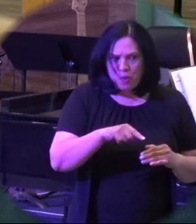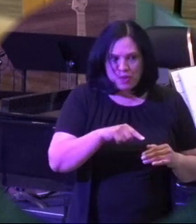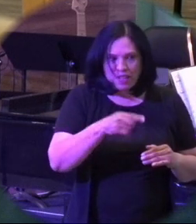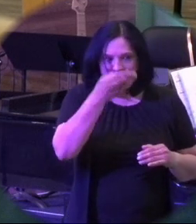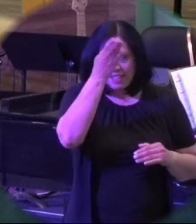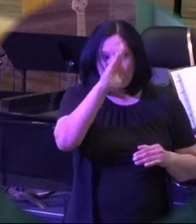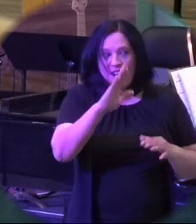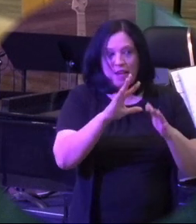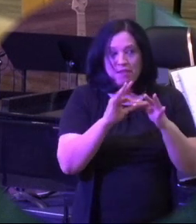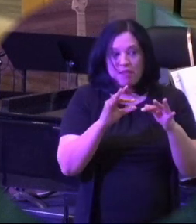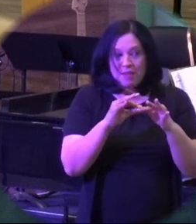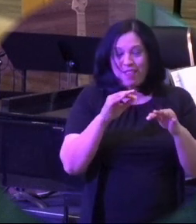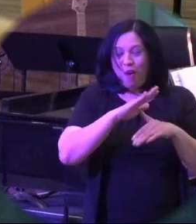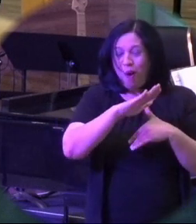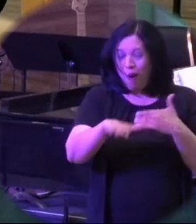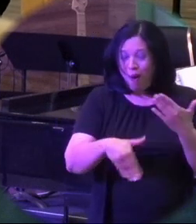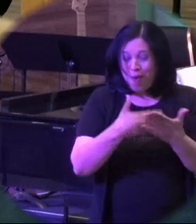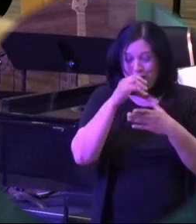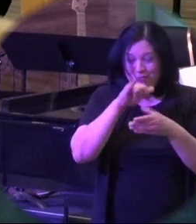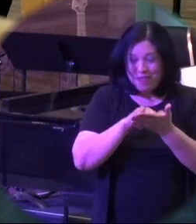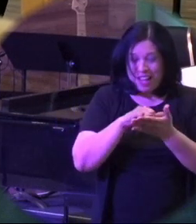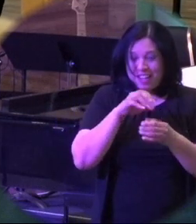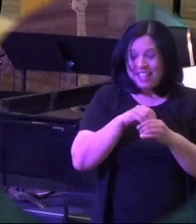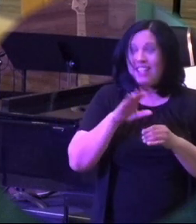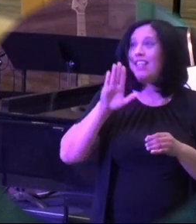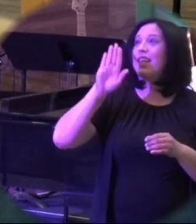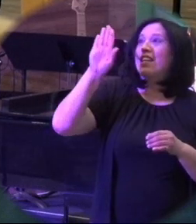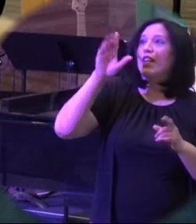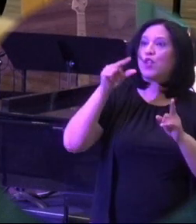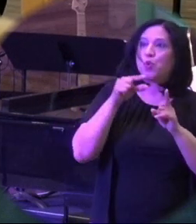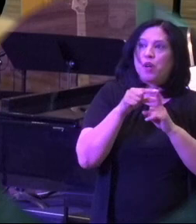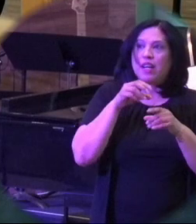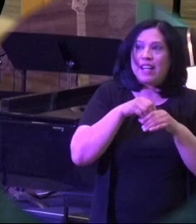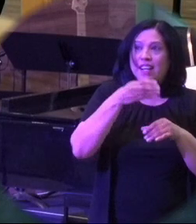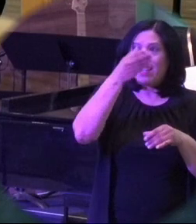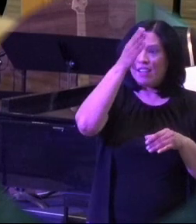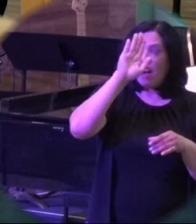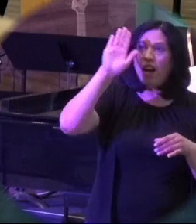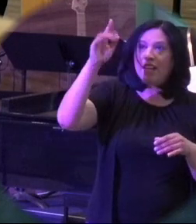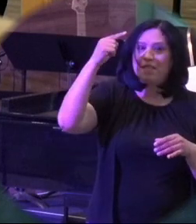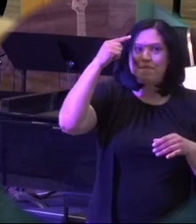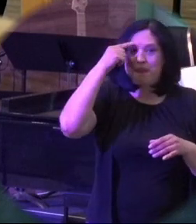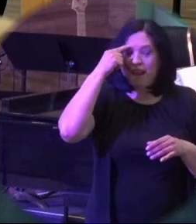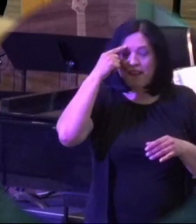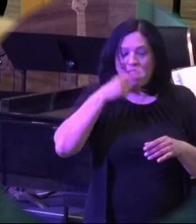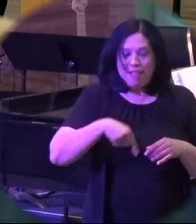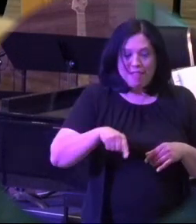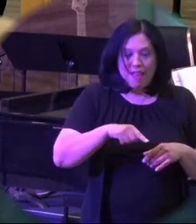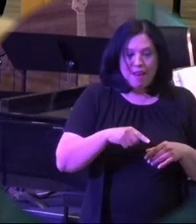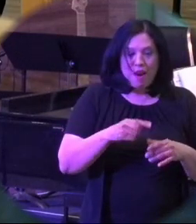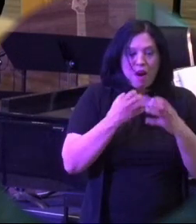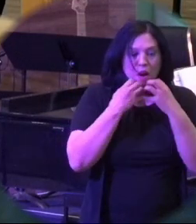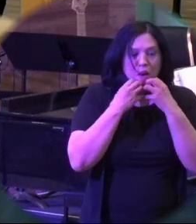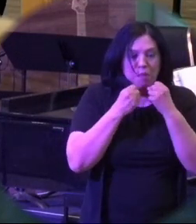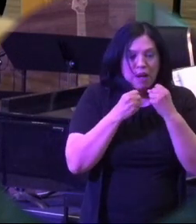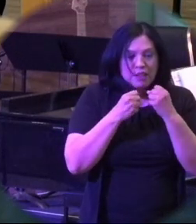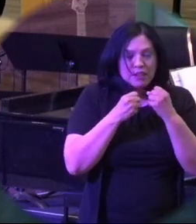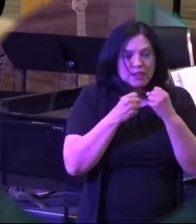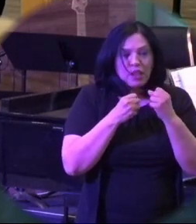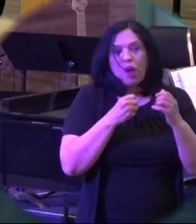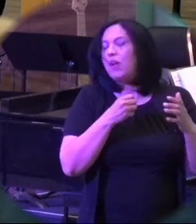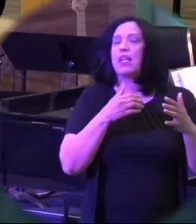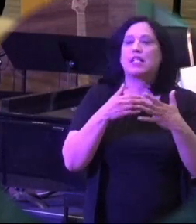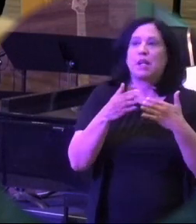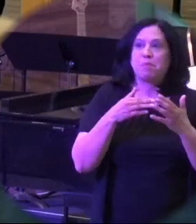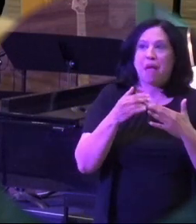in his word. And so in God's mind, they are precious. But even when the baby is healthy and there is no threat to the